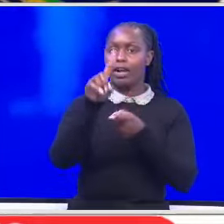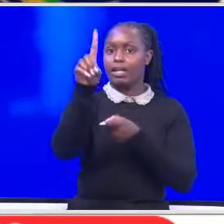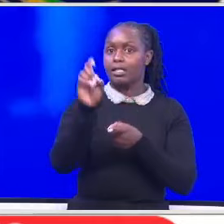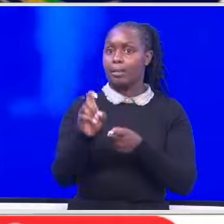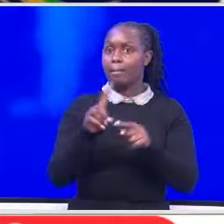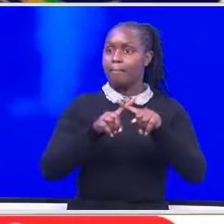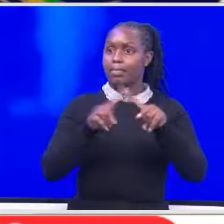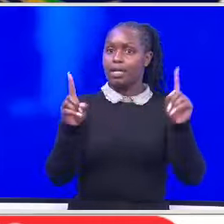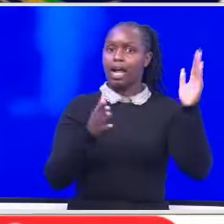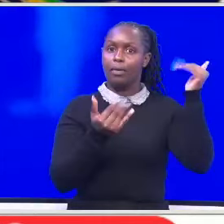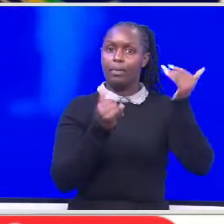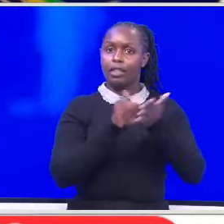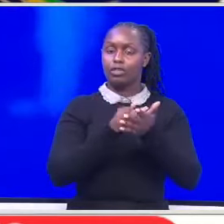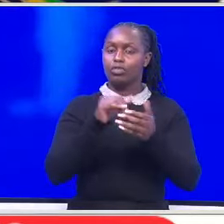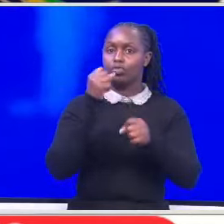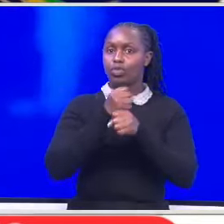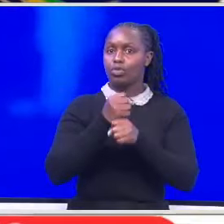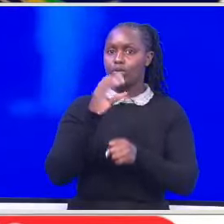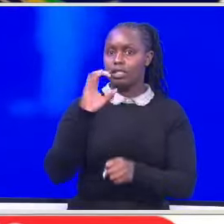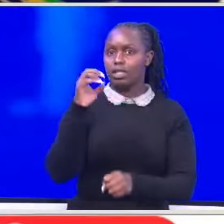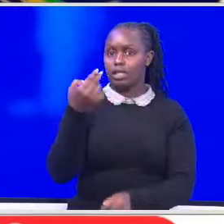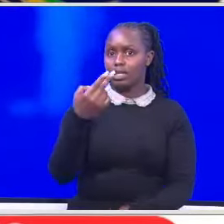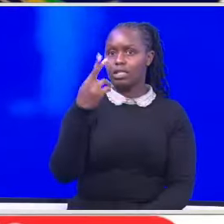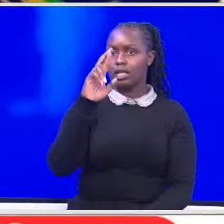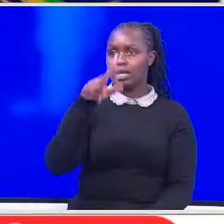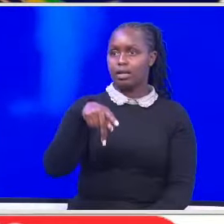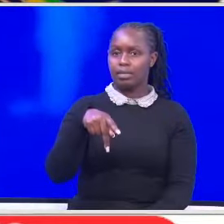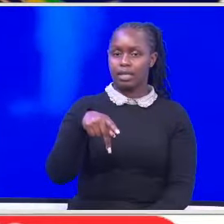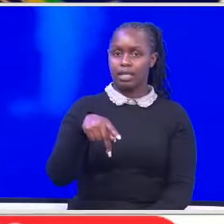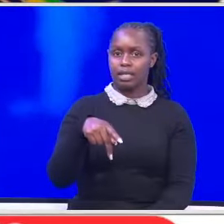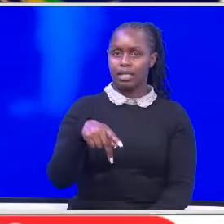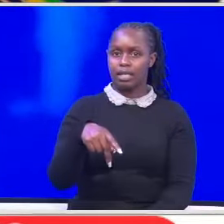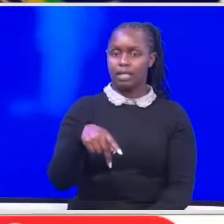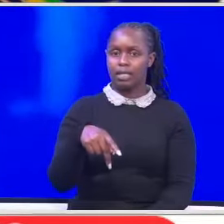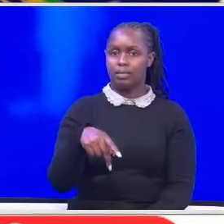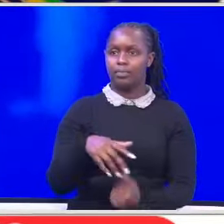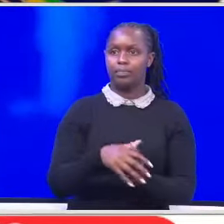you're doing a CHRP, not just students of Kabete.